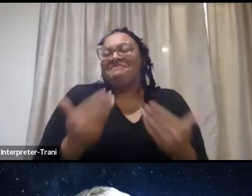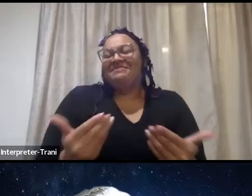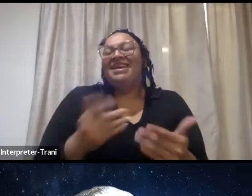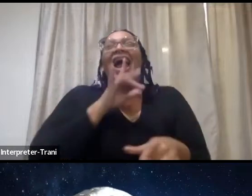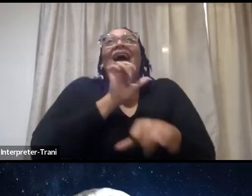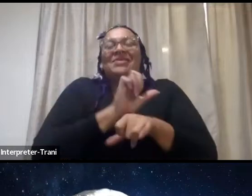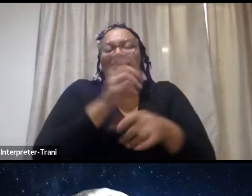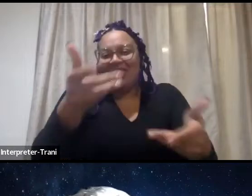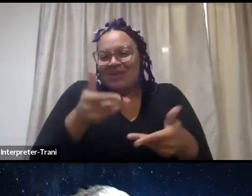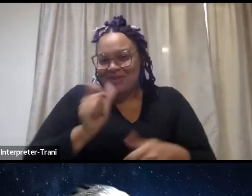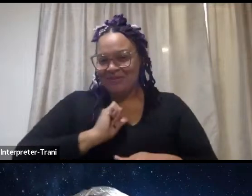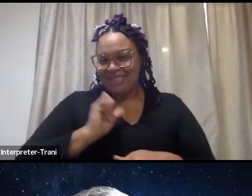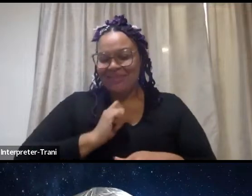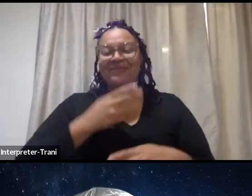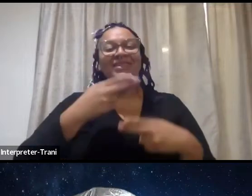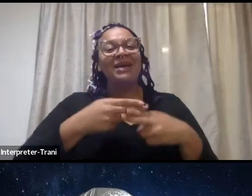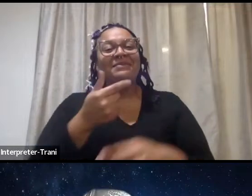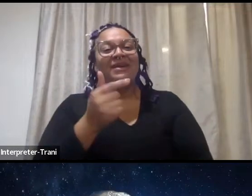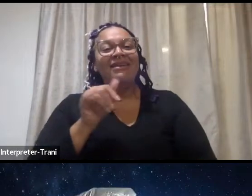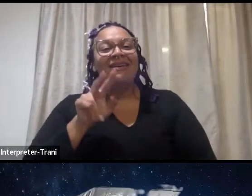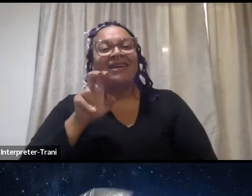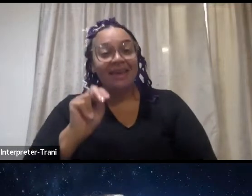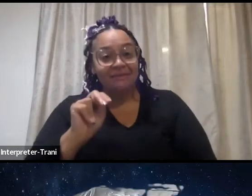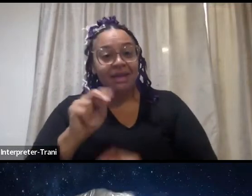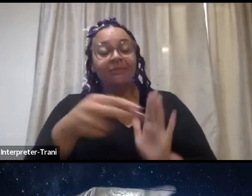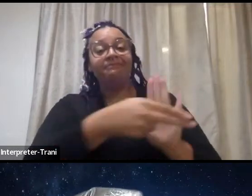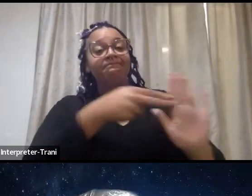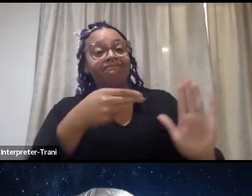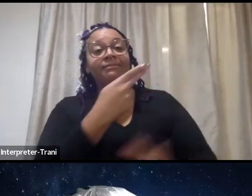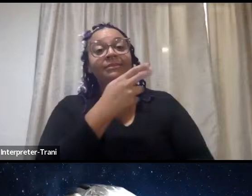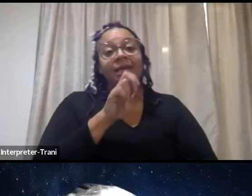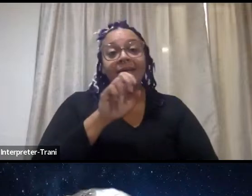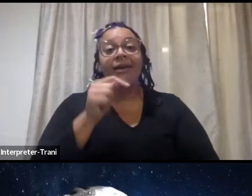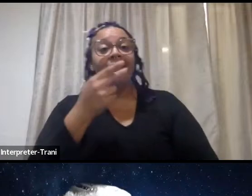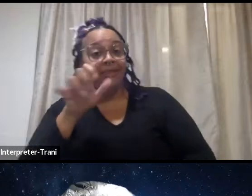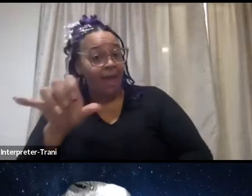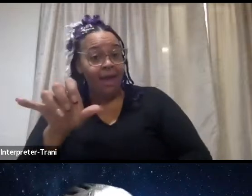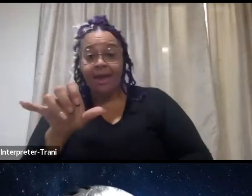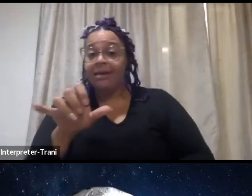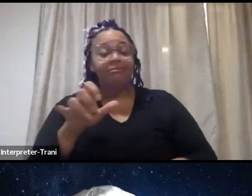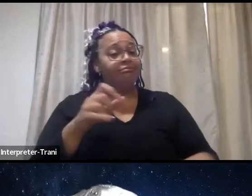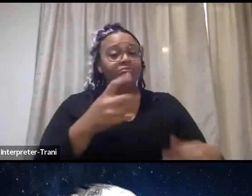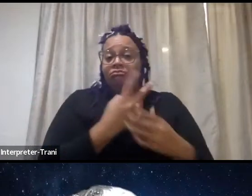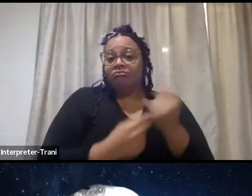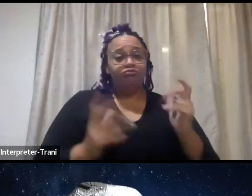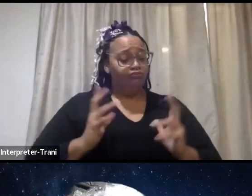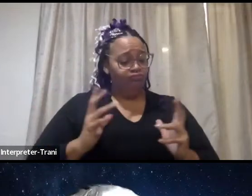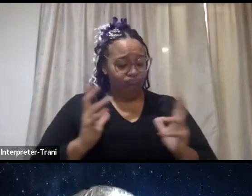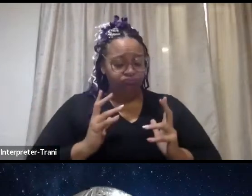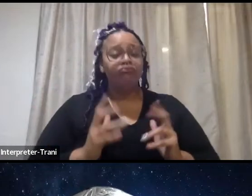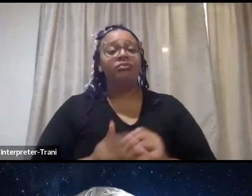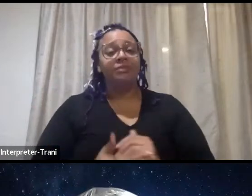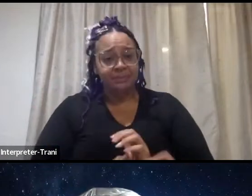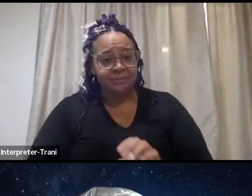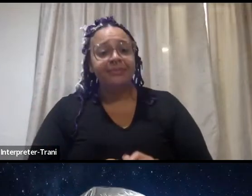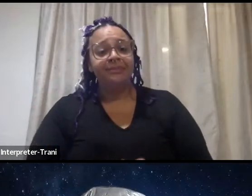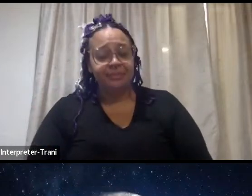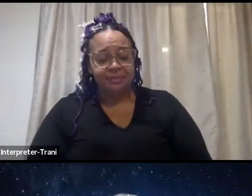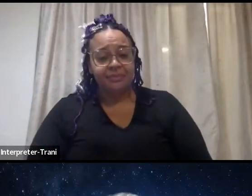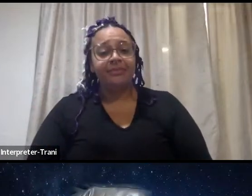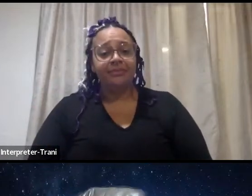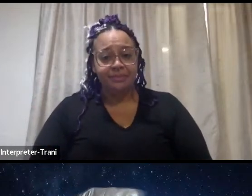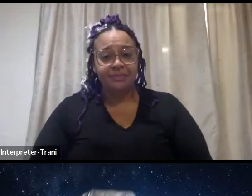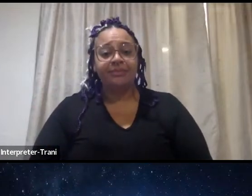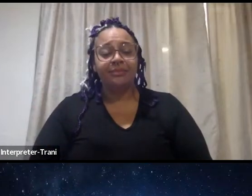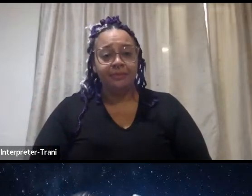Hello, my name is Given. I use he and they. Either one is solid for me. Um, I've